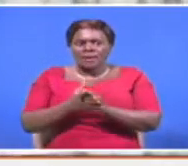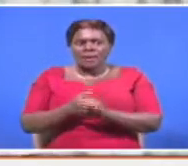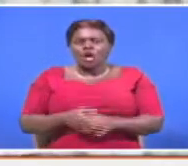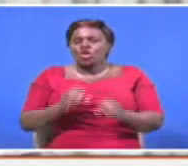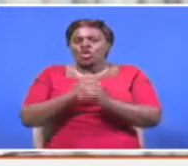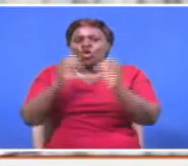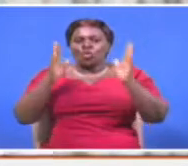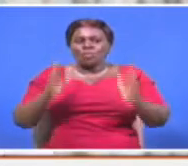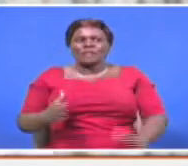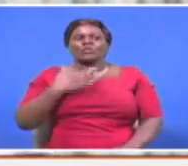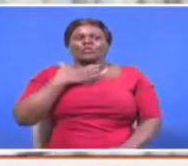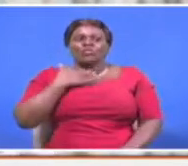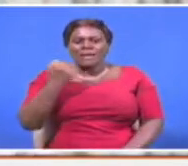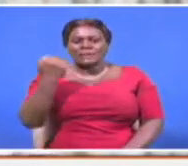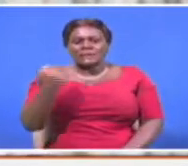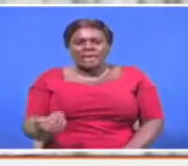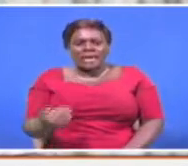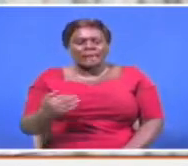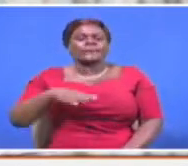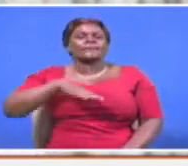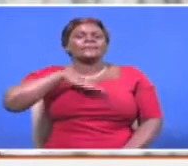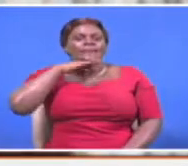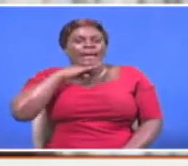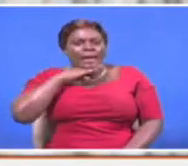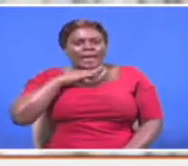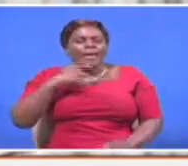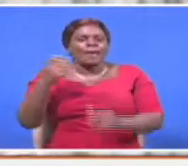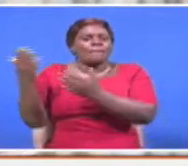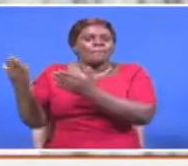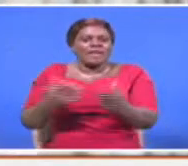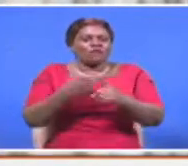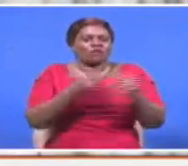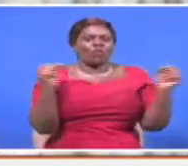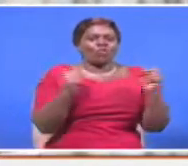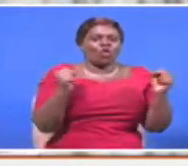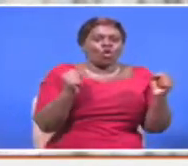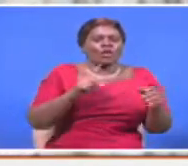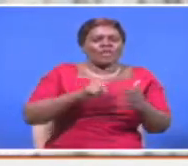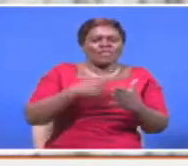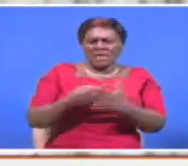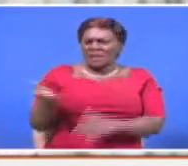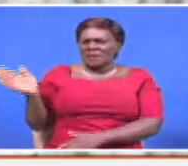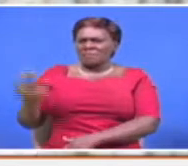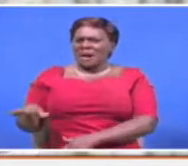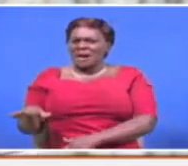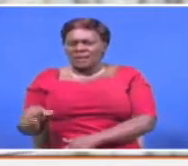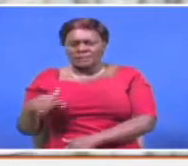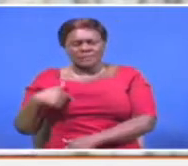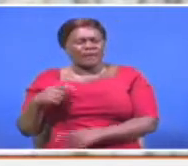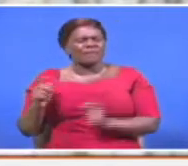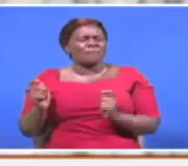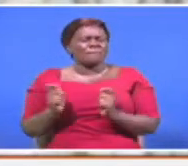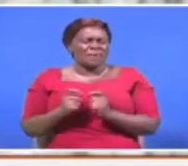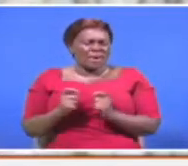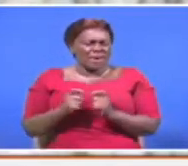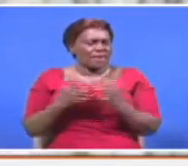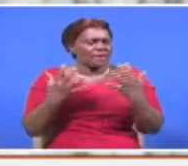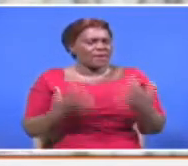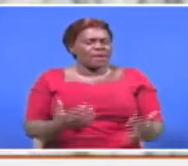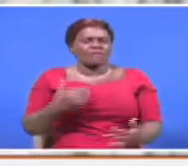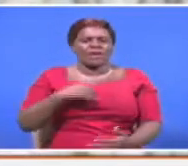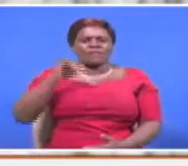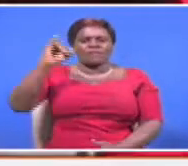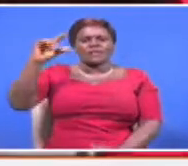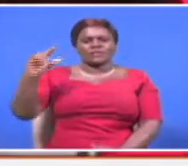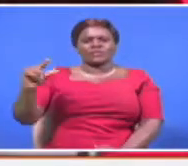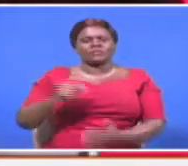Hakuna mtu anaweza tarajia mtu wake akufe, alete kutoka morgue tena arudishe. So we are really bitter on what IG said